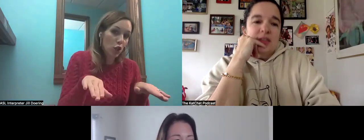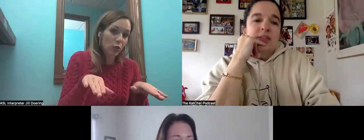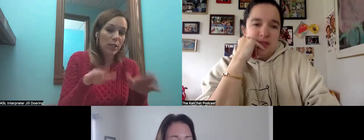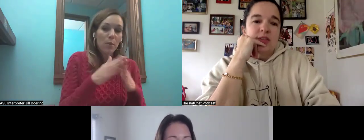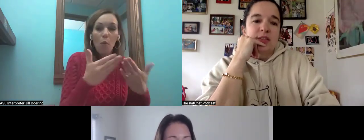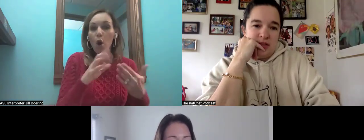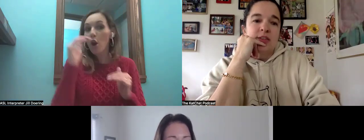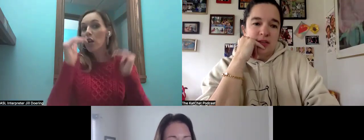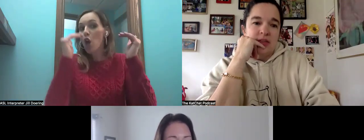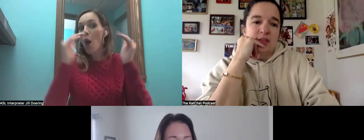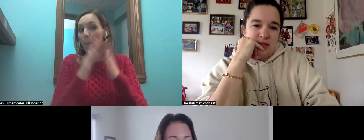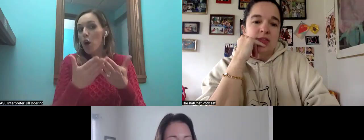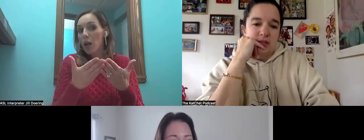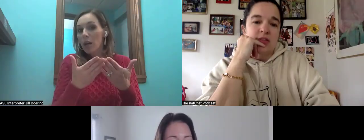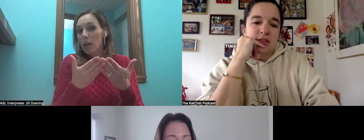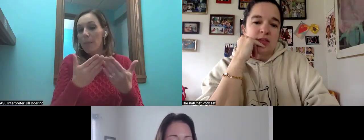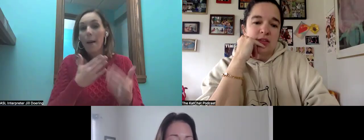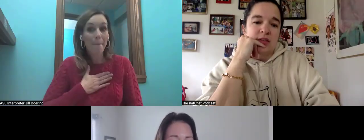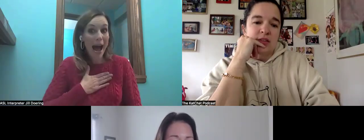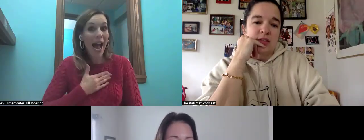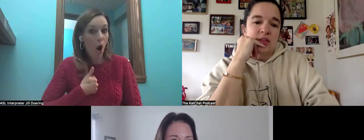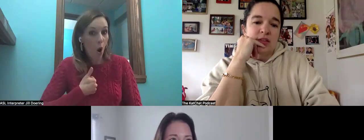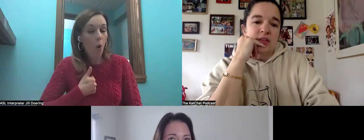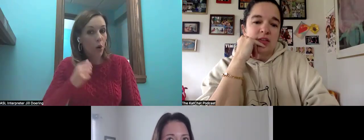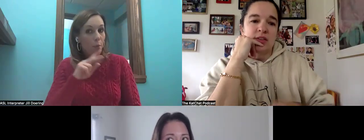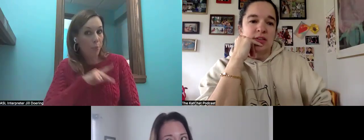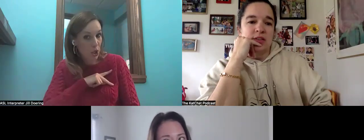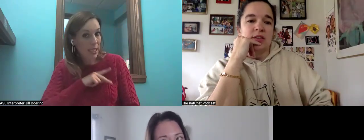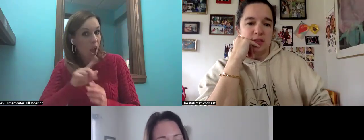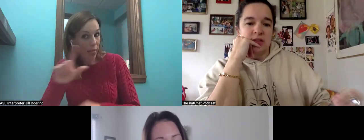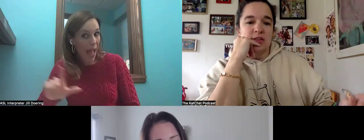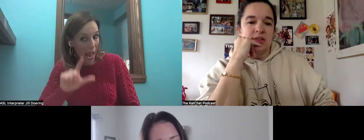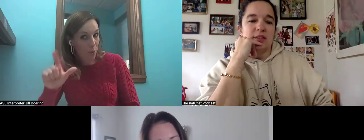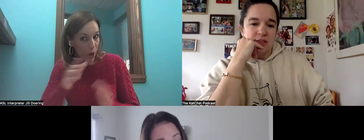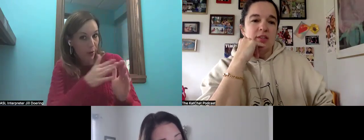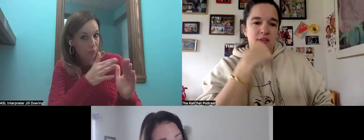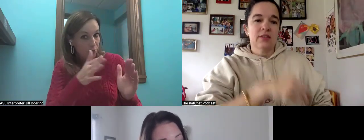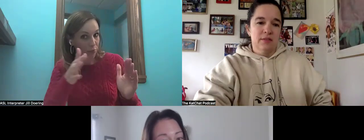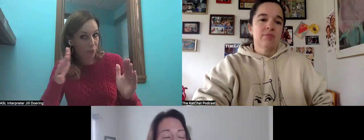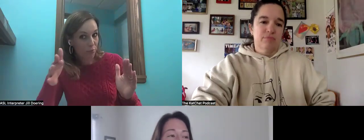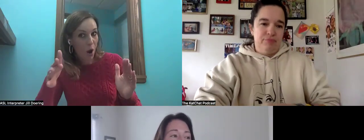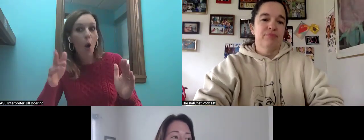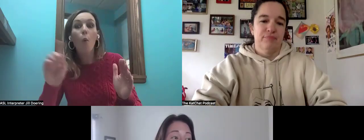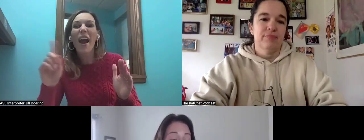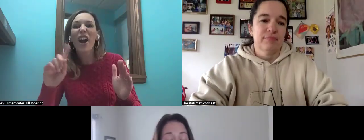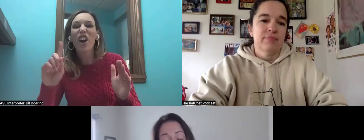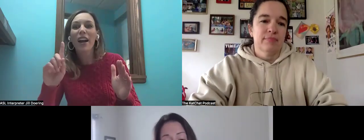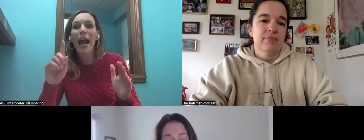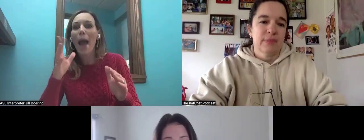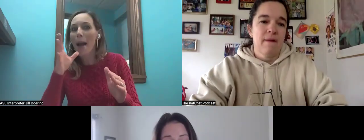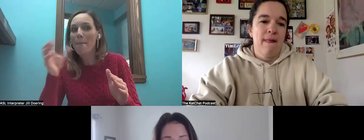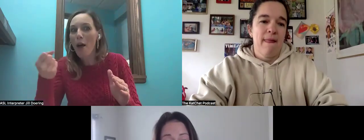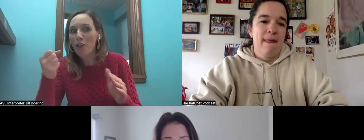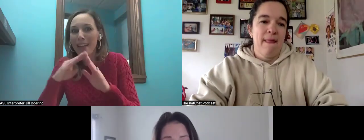but I mean, my own personal library, most of it is kept at my mother's house, because I've been